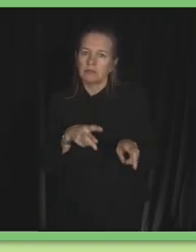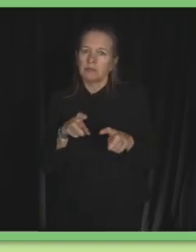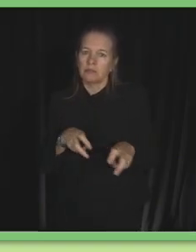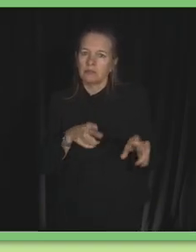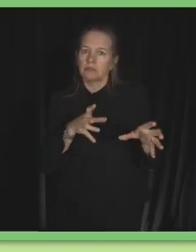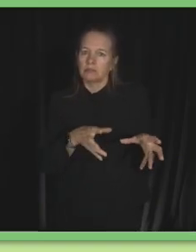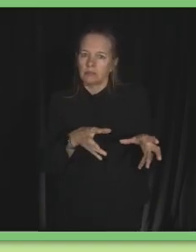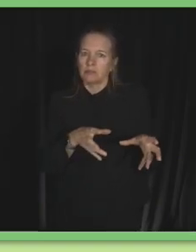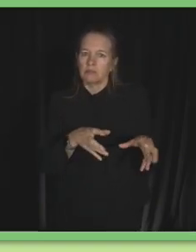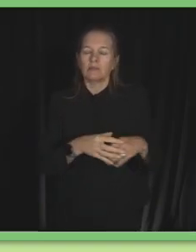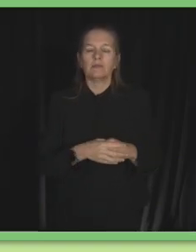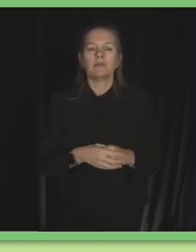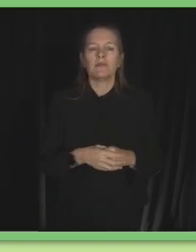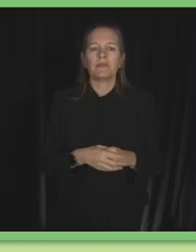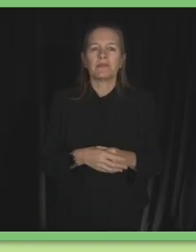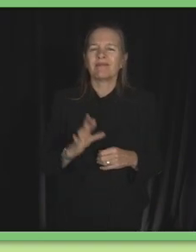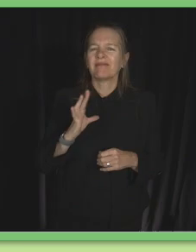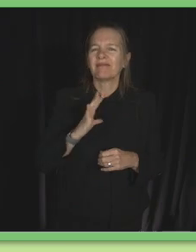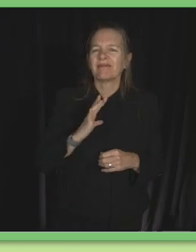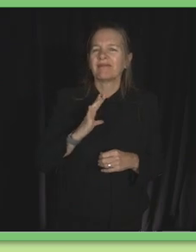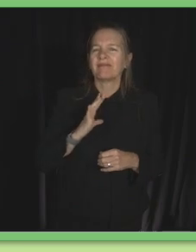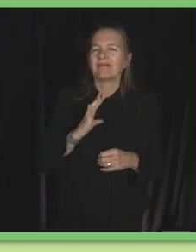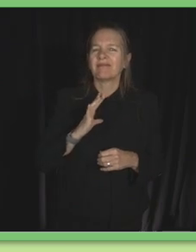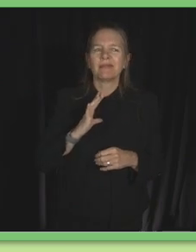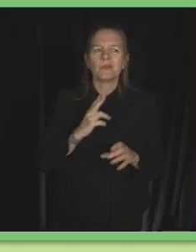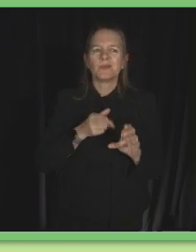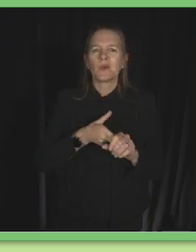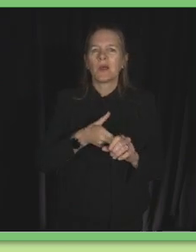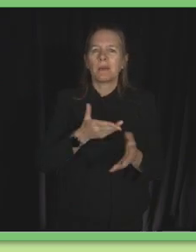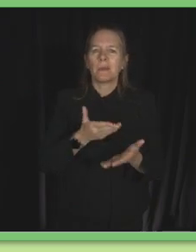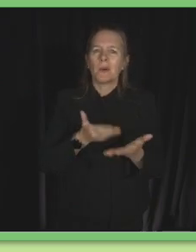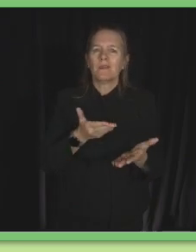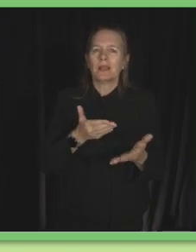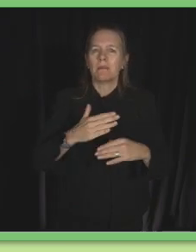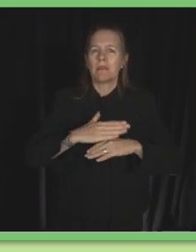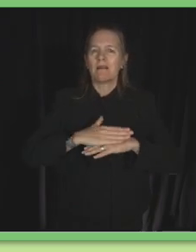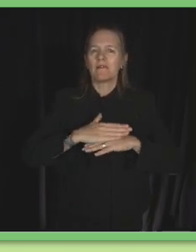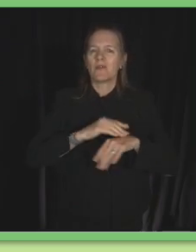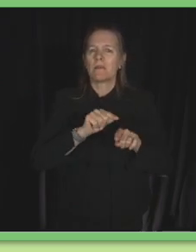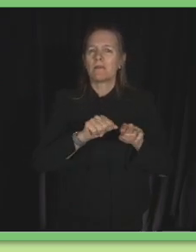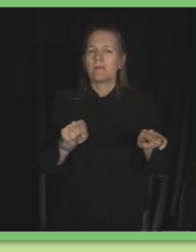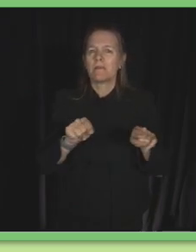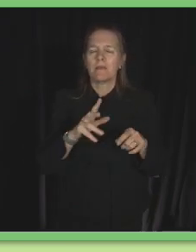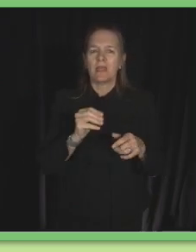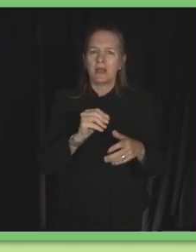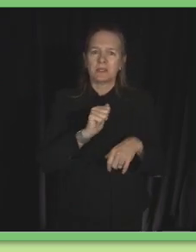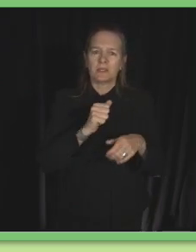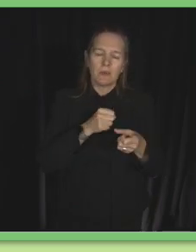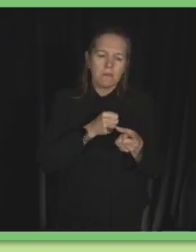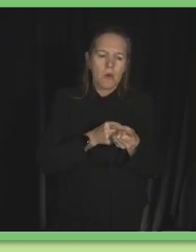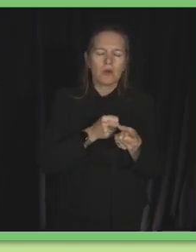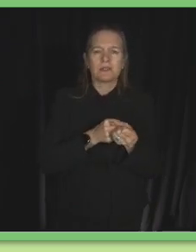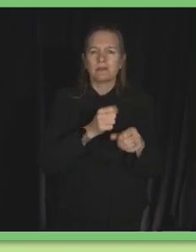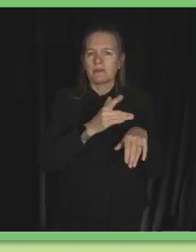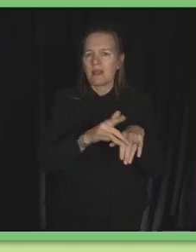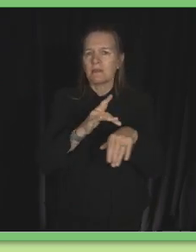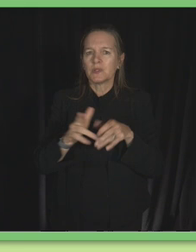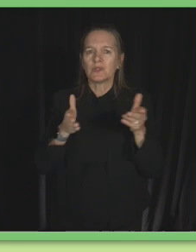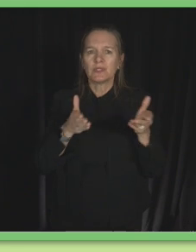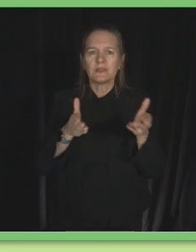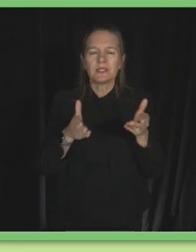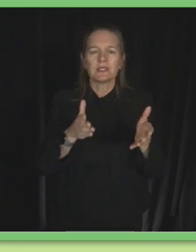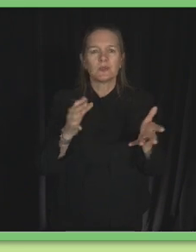It's great to be coming onto a proven platform. It supports highly available services, boosts